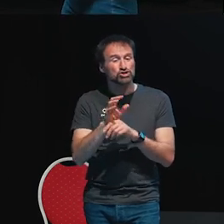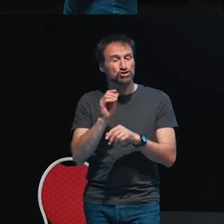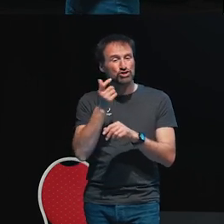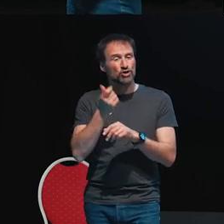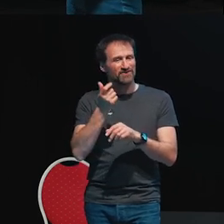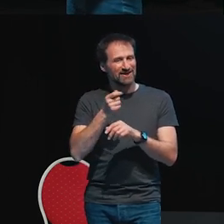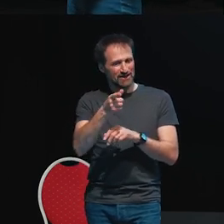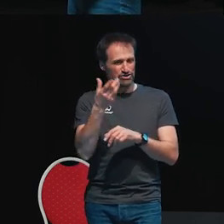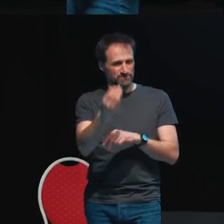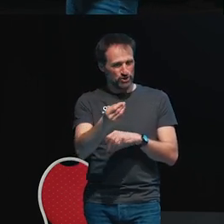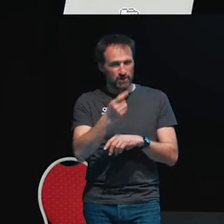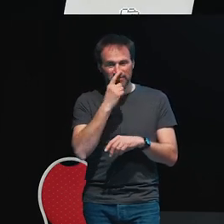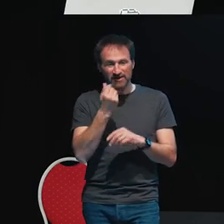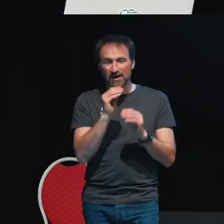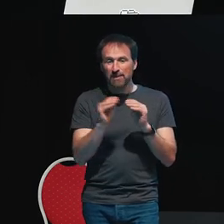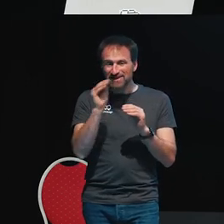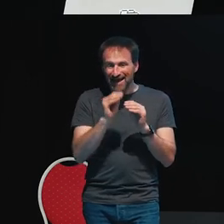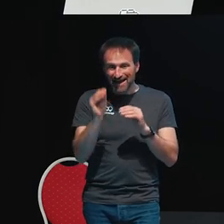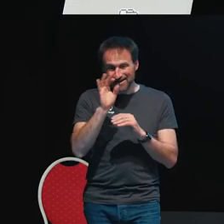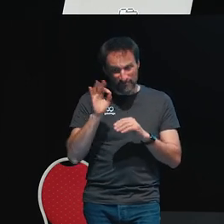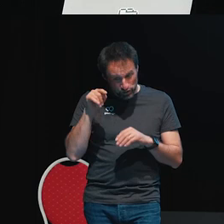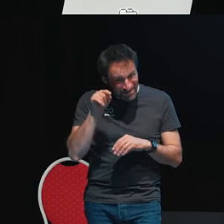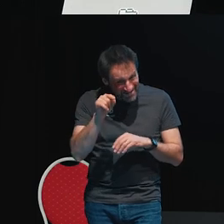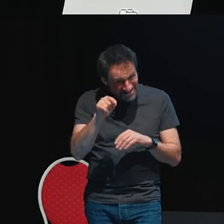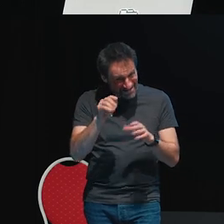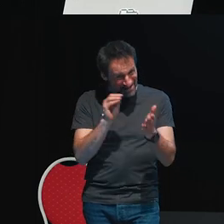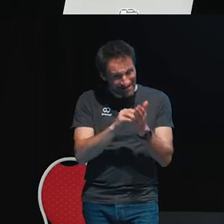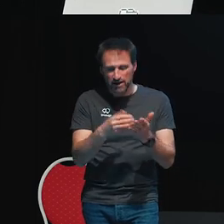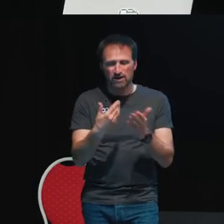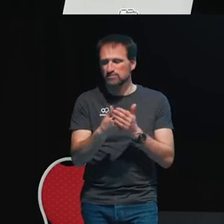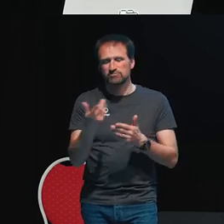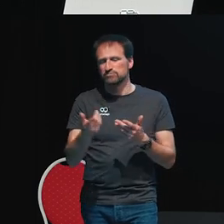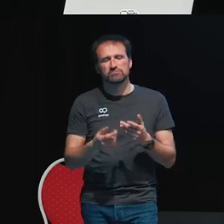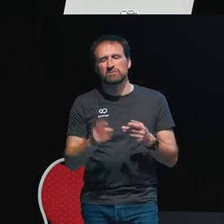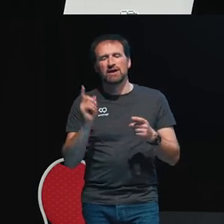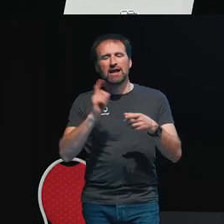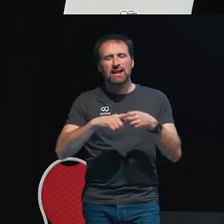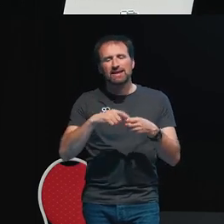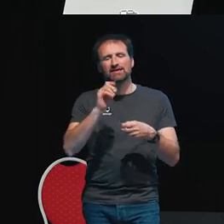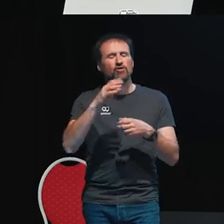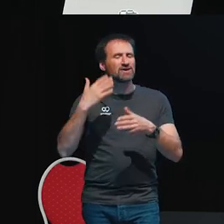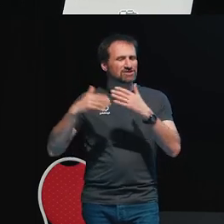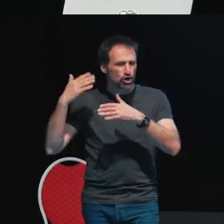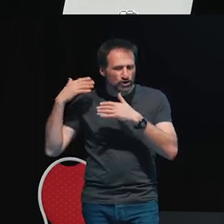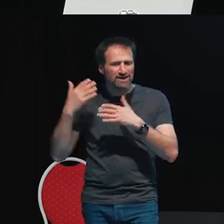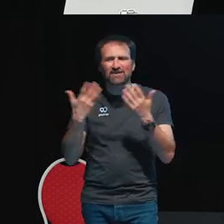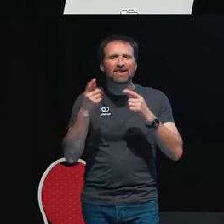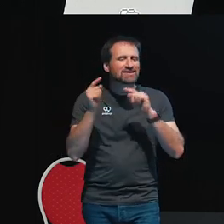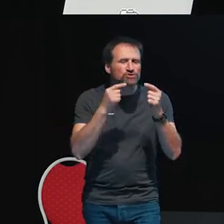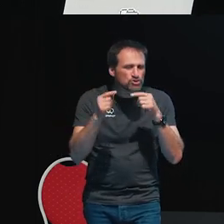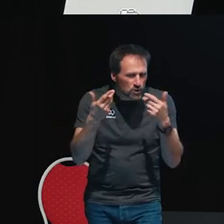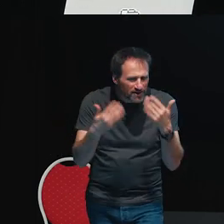some updates happen to this entry, which is a links to explainer, links to the history of like what kind of discussion